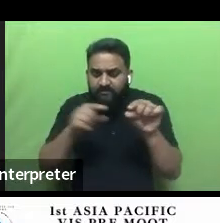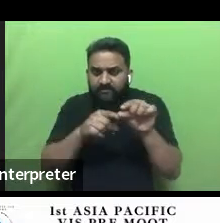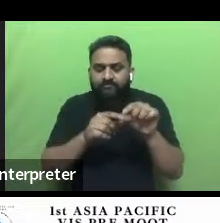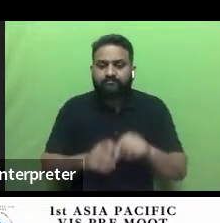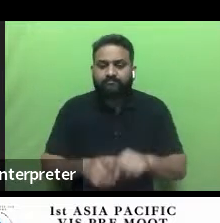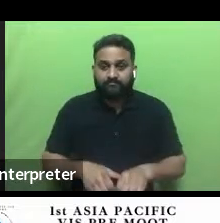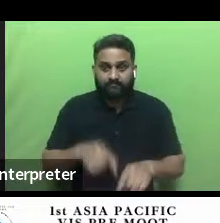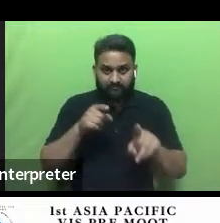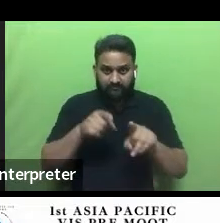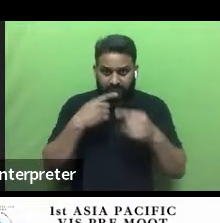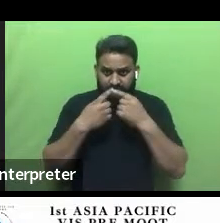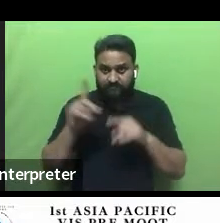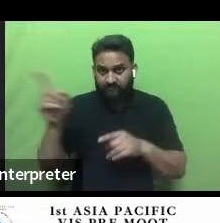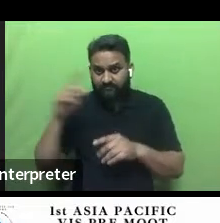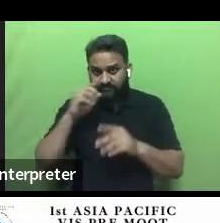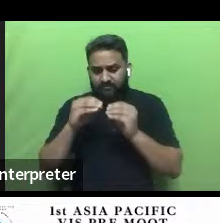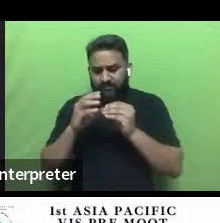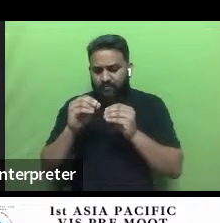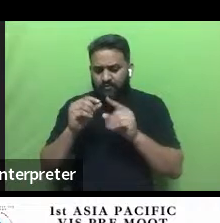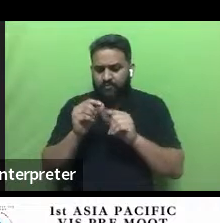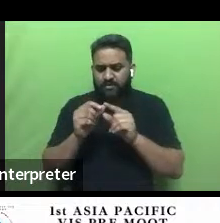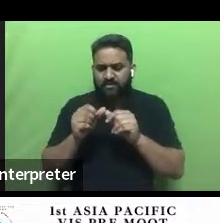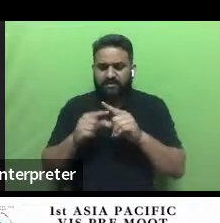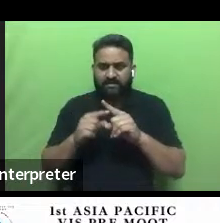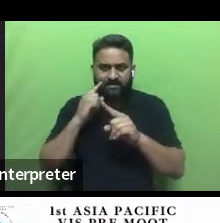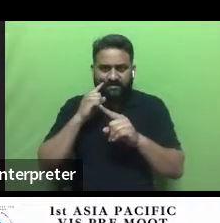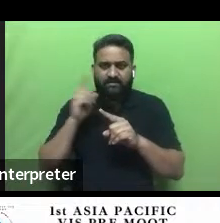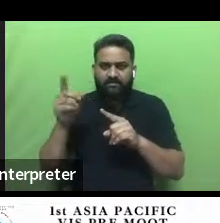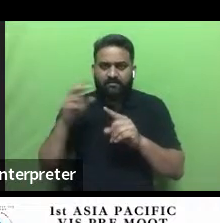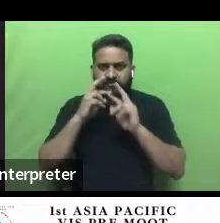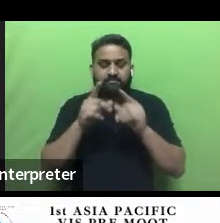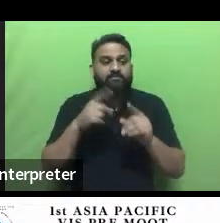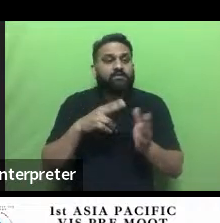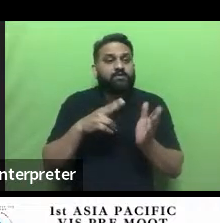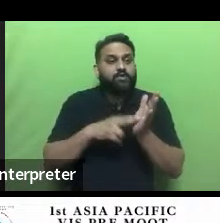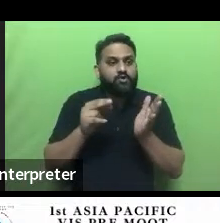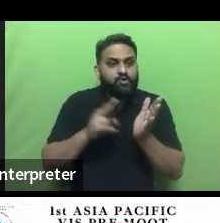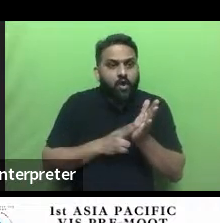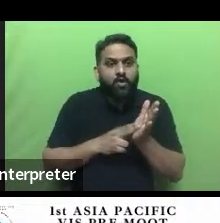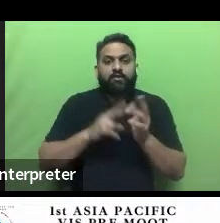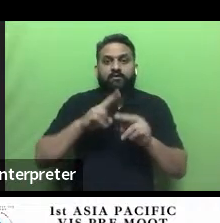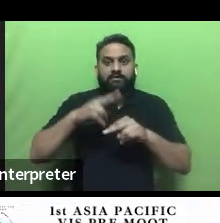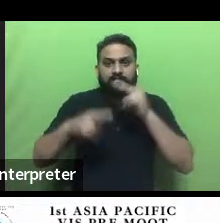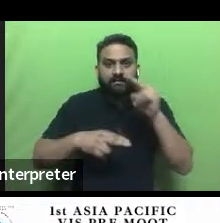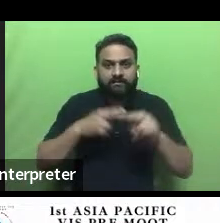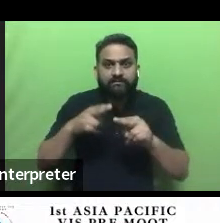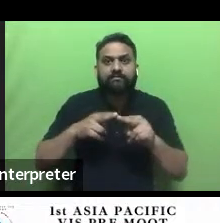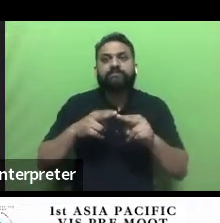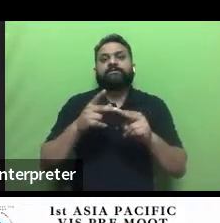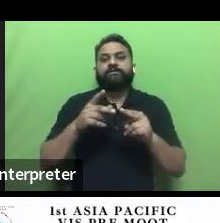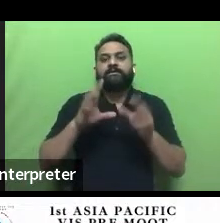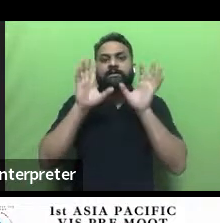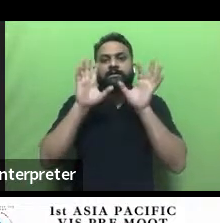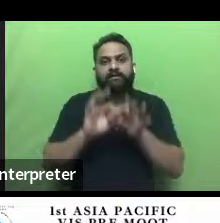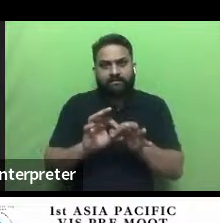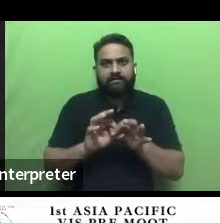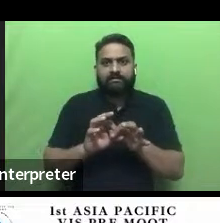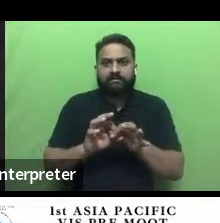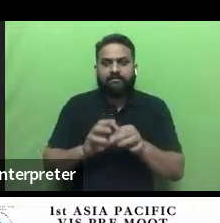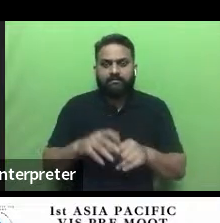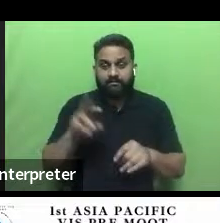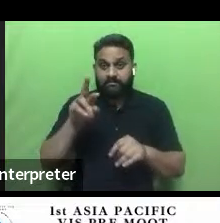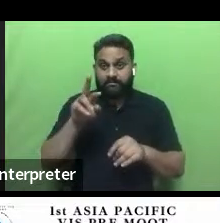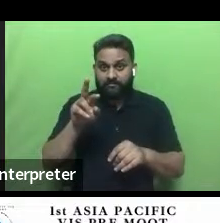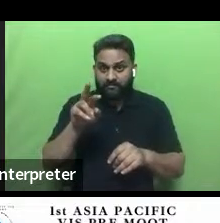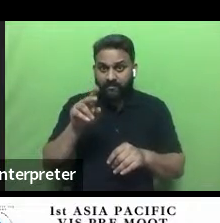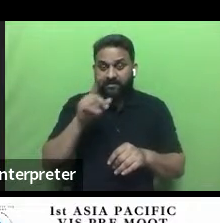this line, Ms. Bhupati has requested for a non-industry related arbitration institution. Even though